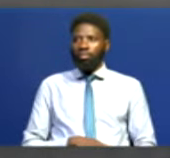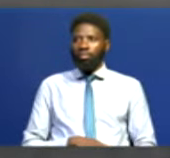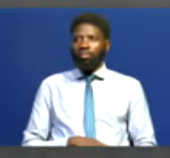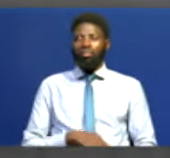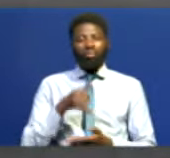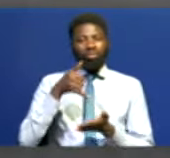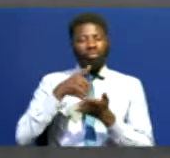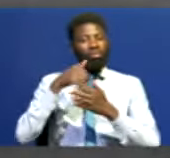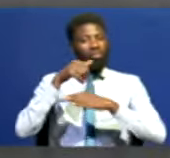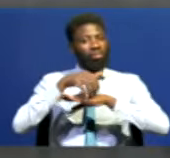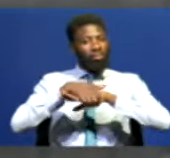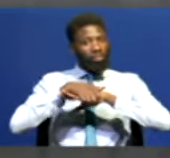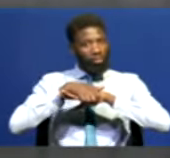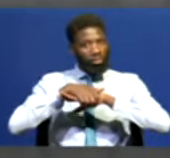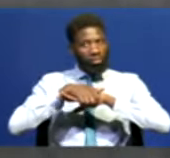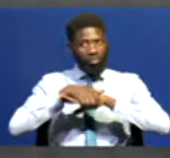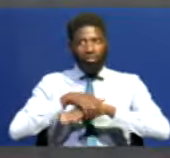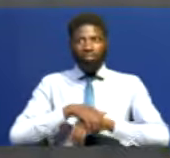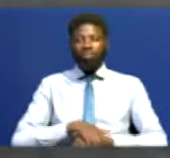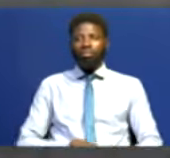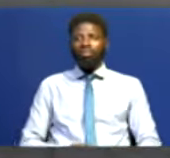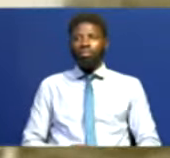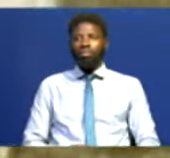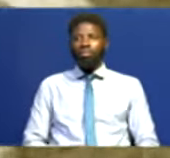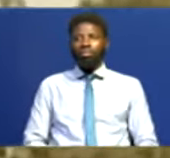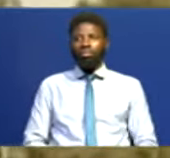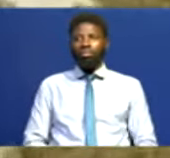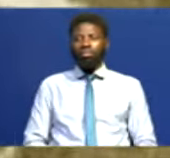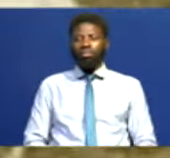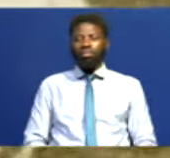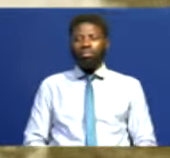The UN Secretary General Osan has arrived.